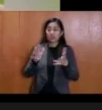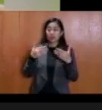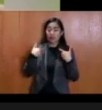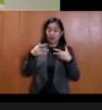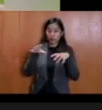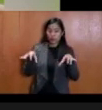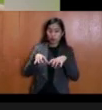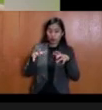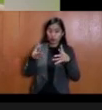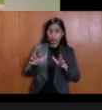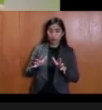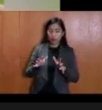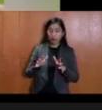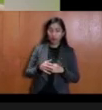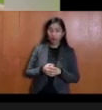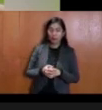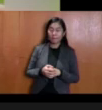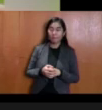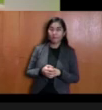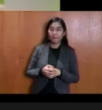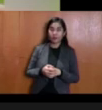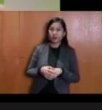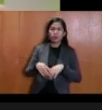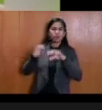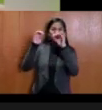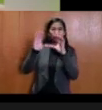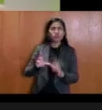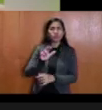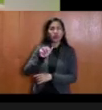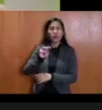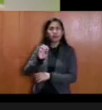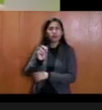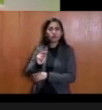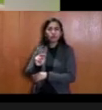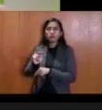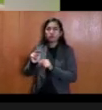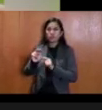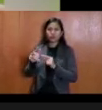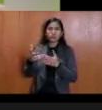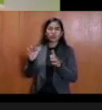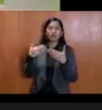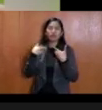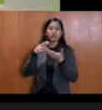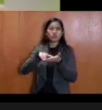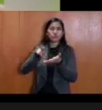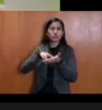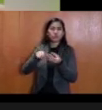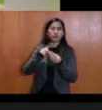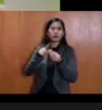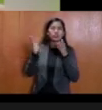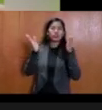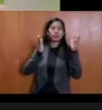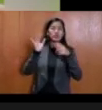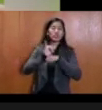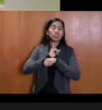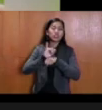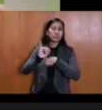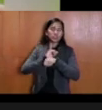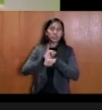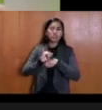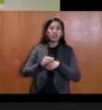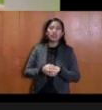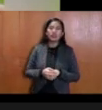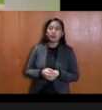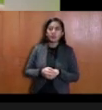by Professor Ramon at Serafica. They did a study already on the services sector. This deals not just